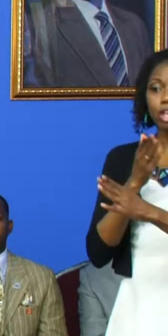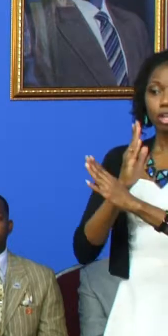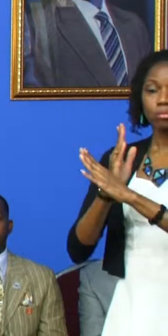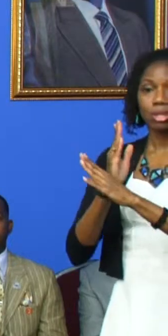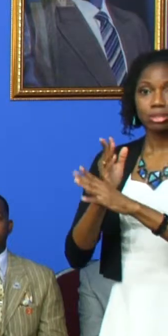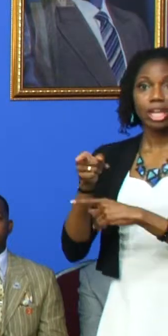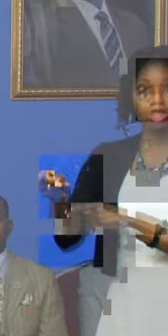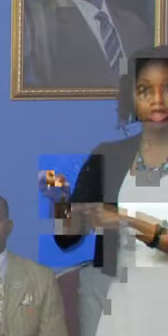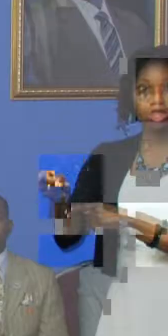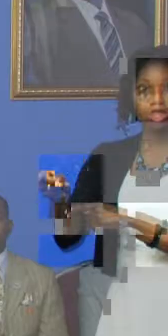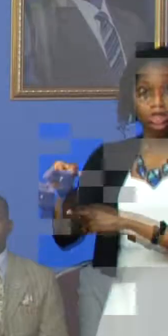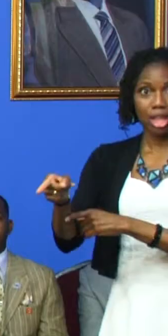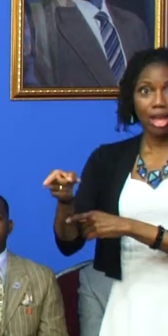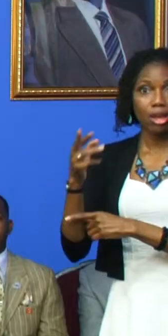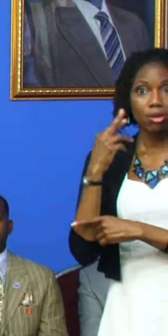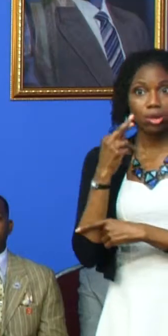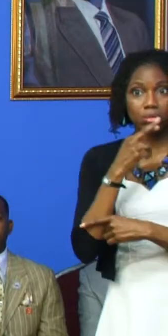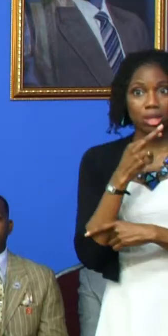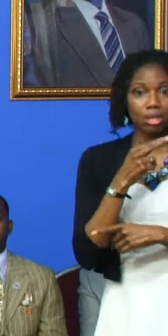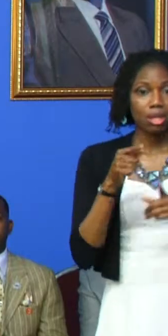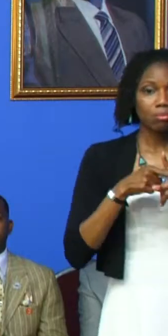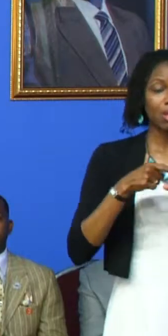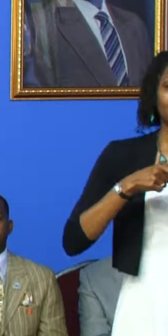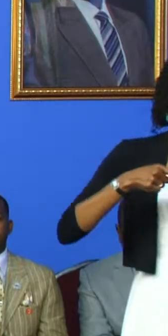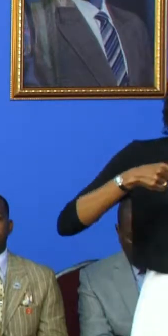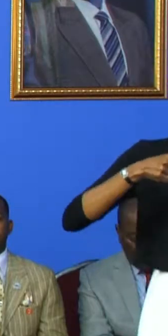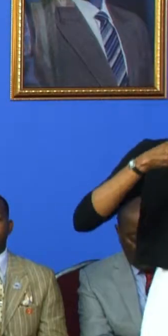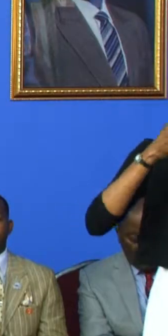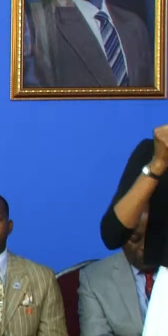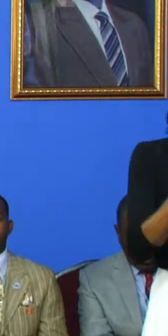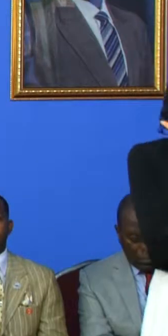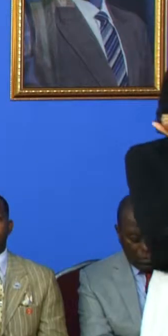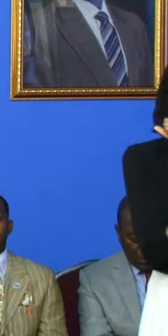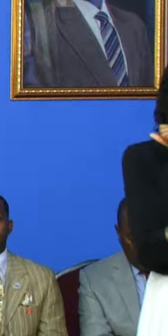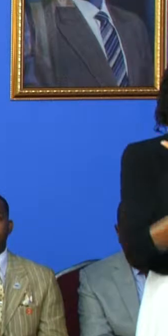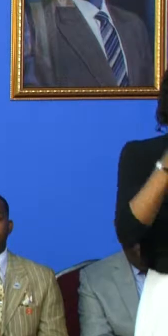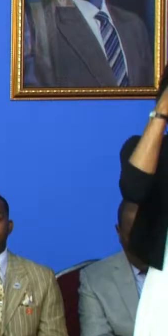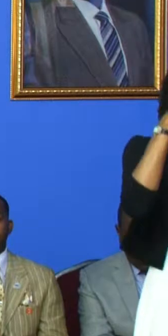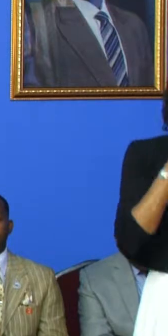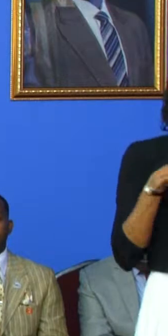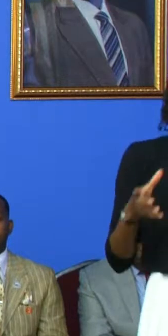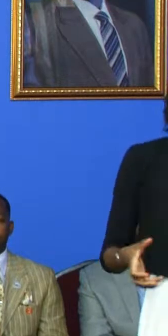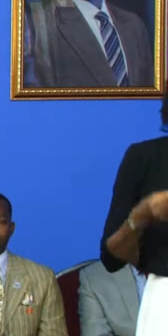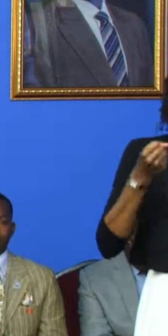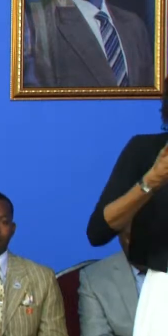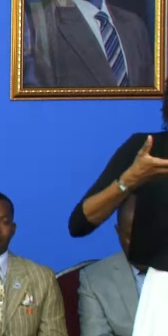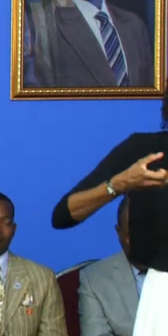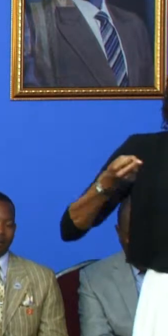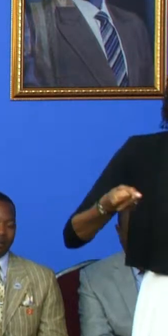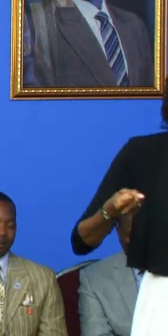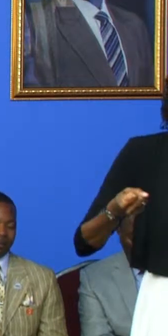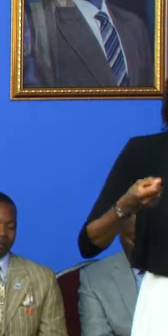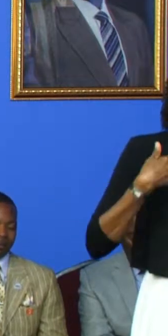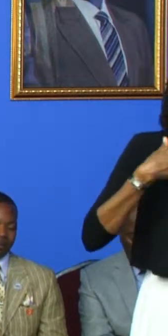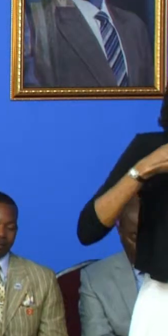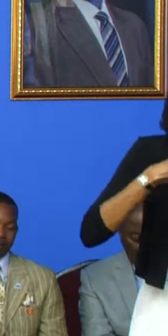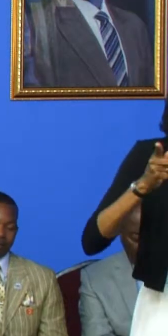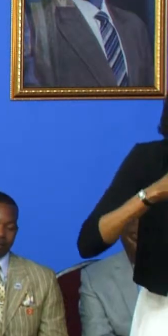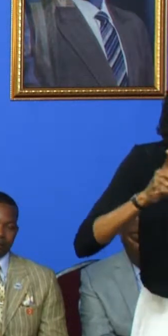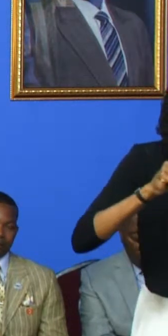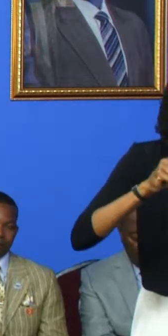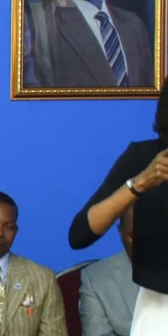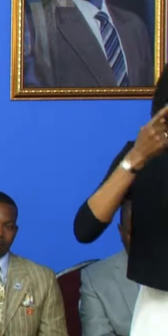police, and the sanitation man going to pick up their garbage that I'm paying the sanitation man, but I'm going to pay all of